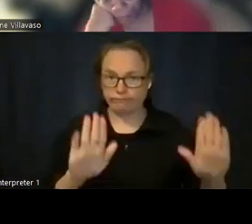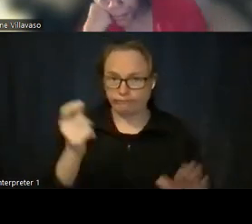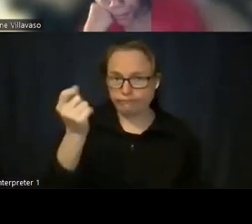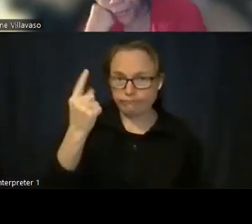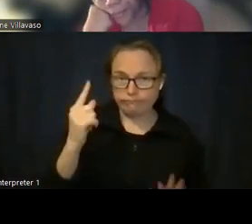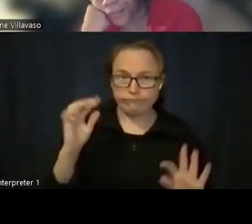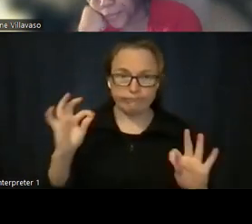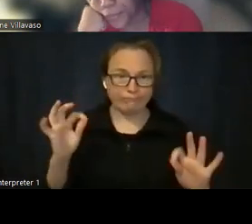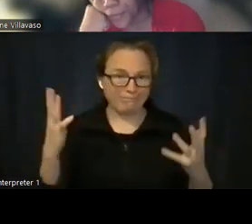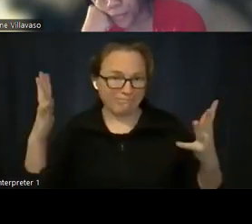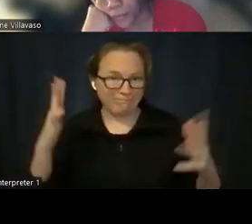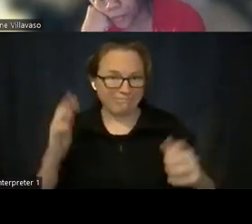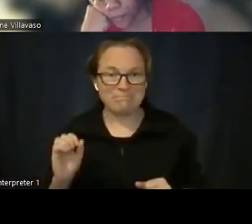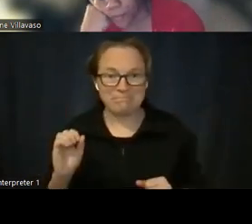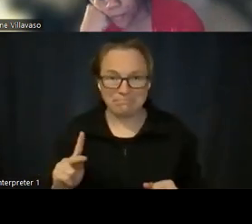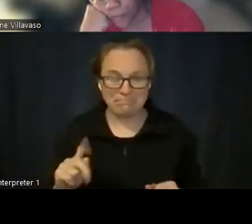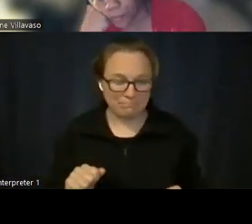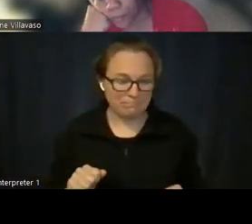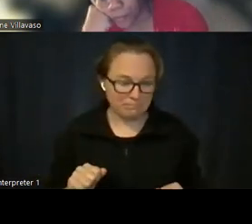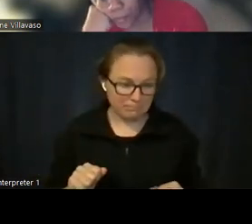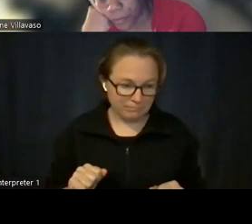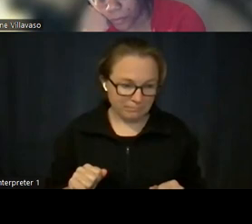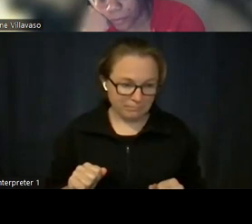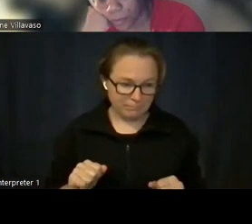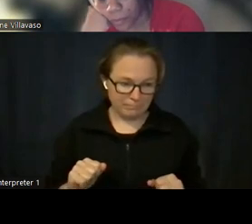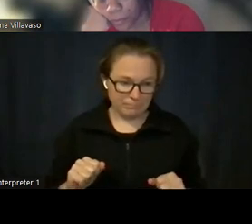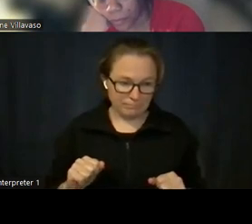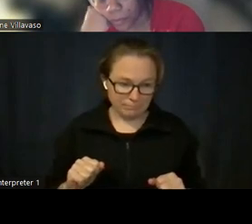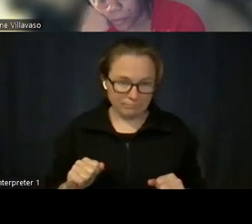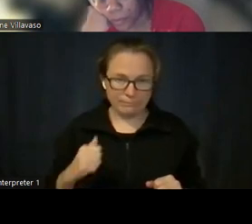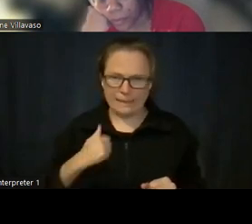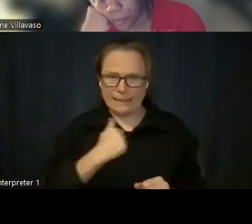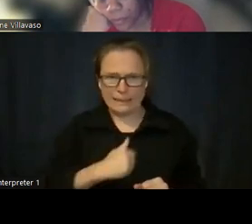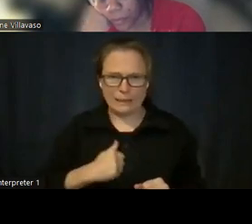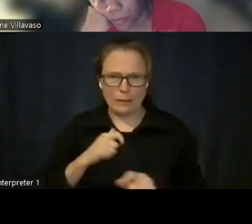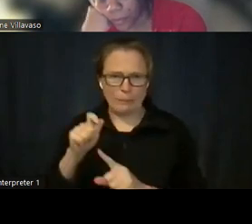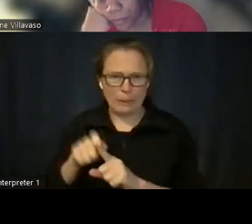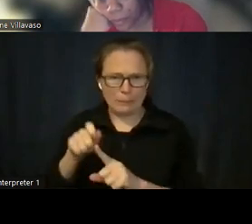Yay. Okay, so then I'll quit picking on you, Connie. I'm sorry.